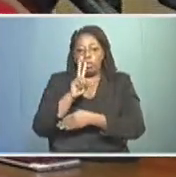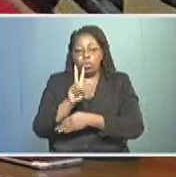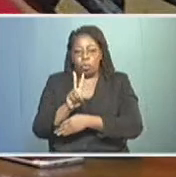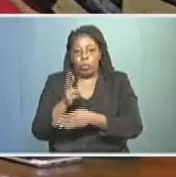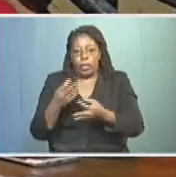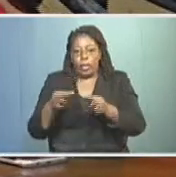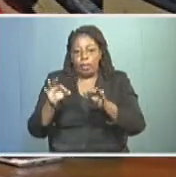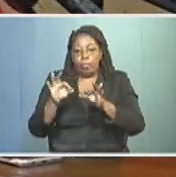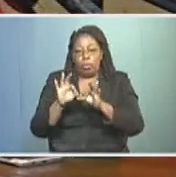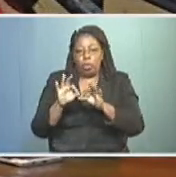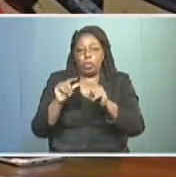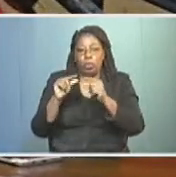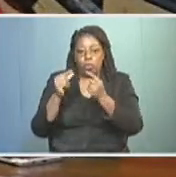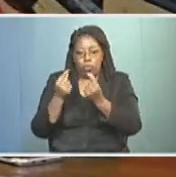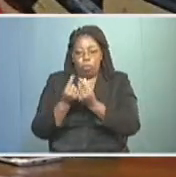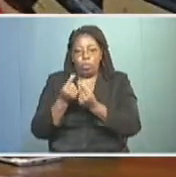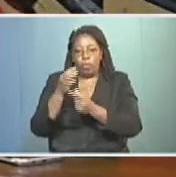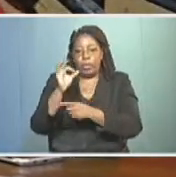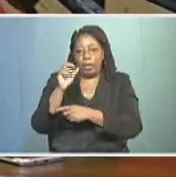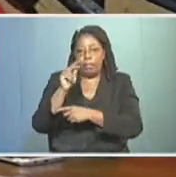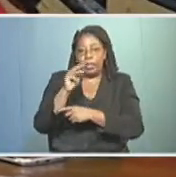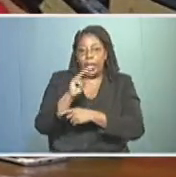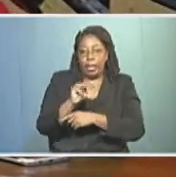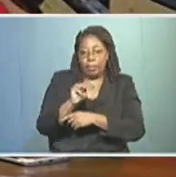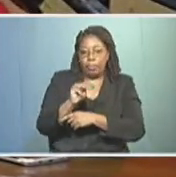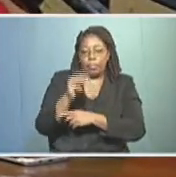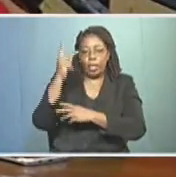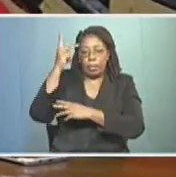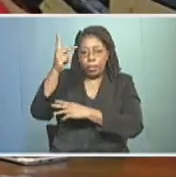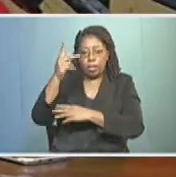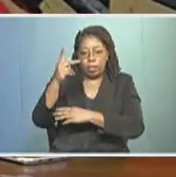very important branches of the FNM. He predicts the